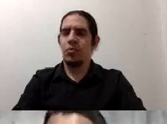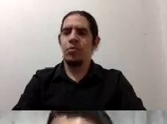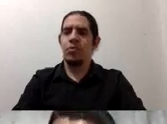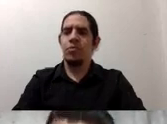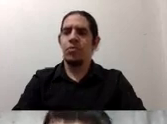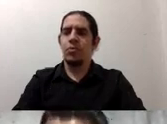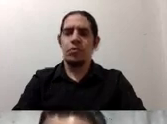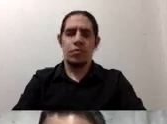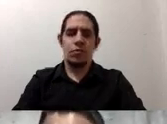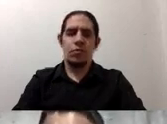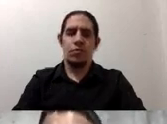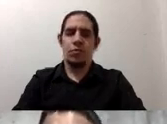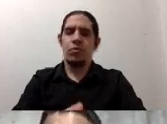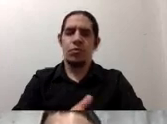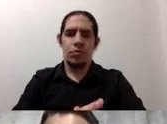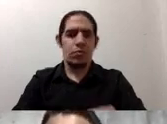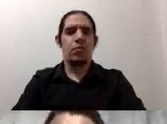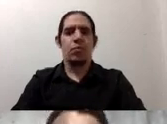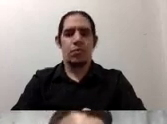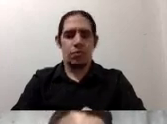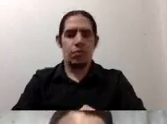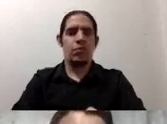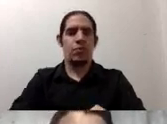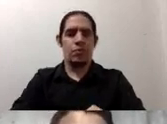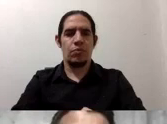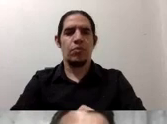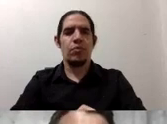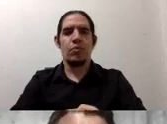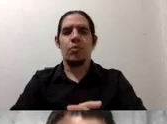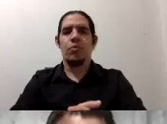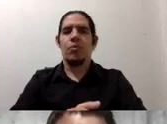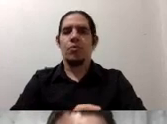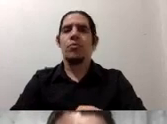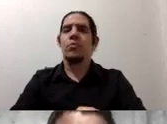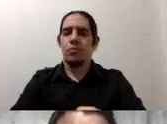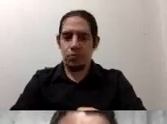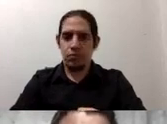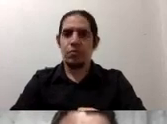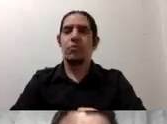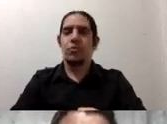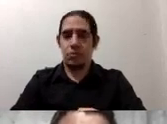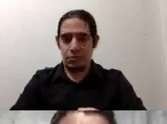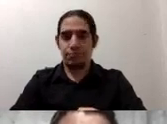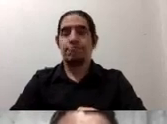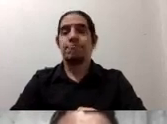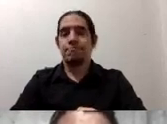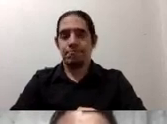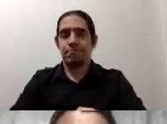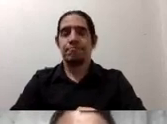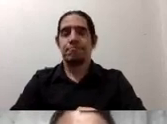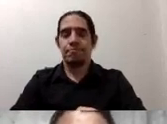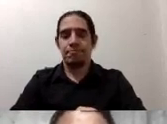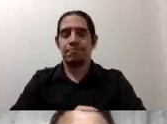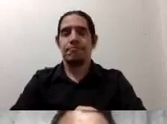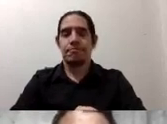material, English material, and external resources according to the teachers. I have taught it in the way that my students ask me if there's no another form to say